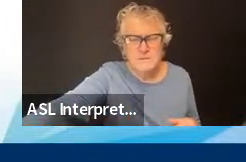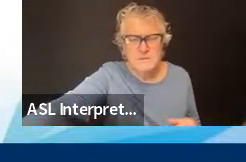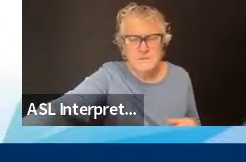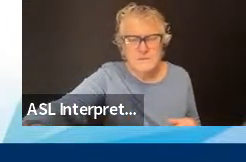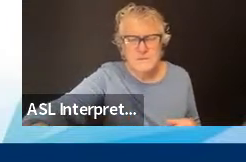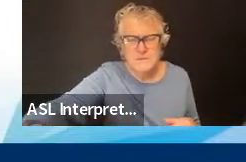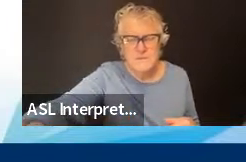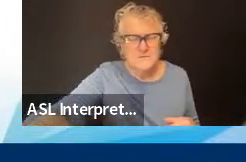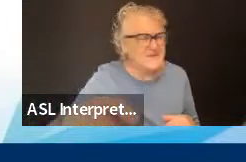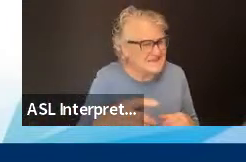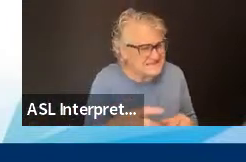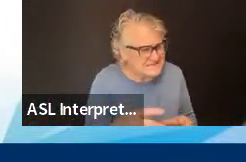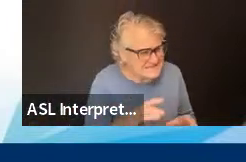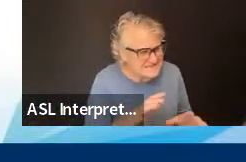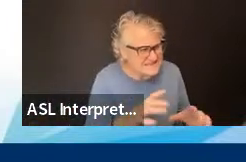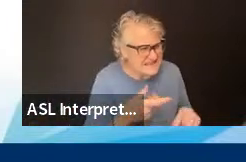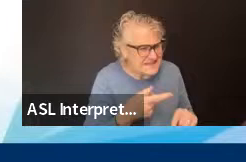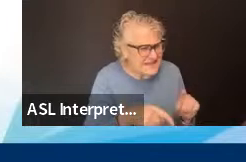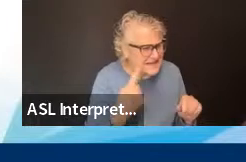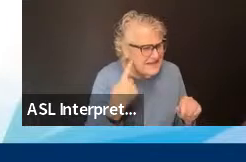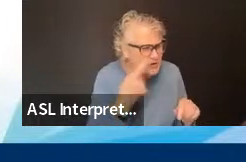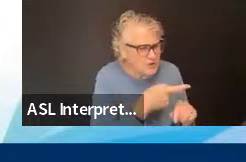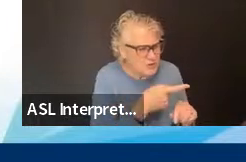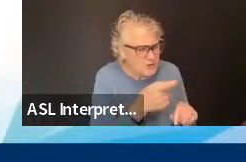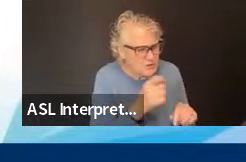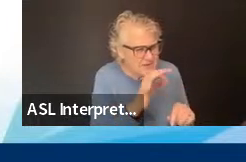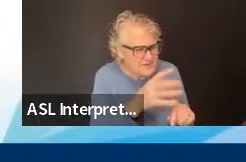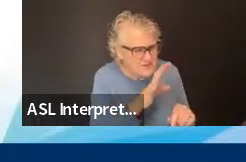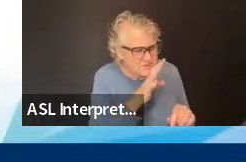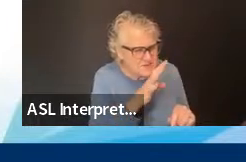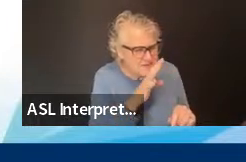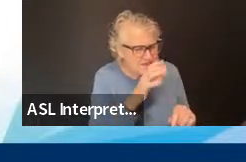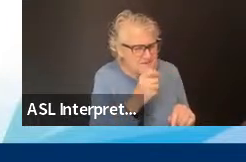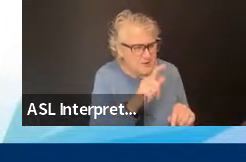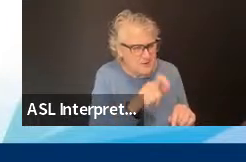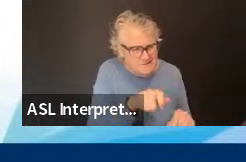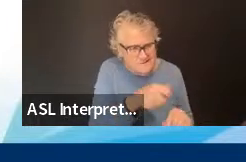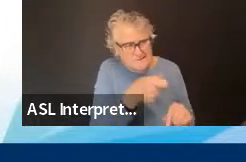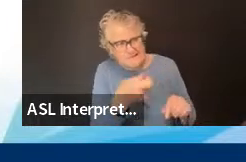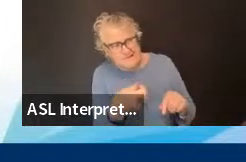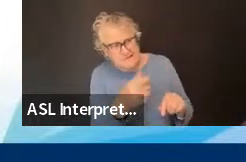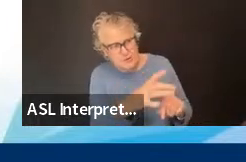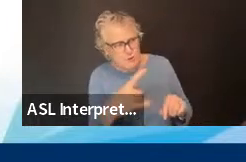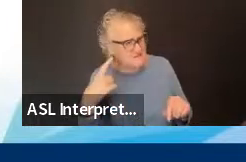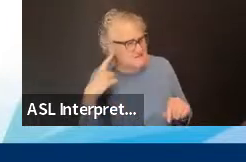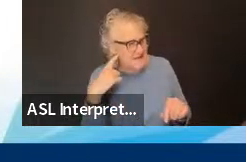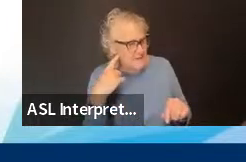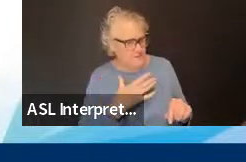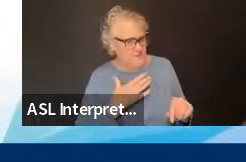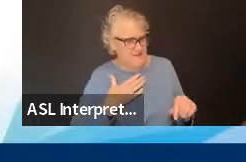We can't hear you. Well, I can't hear you if you're speaking. So if you can turn your sound up.